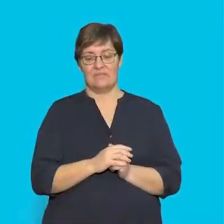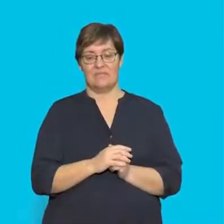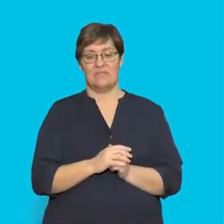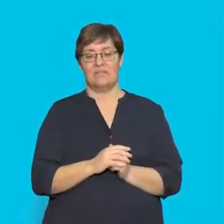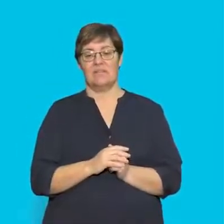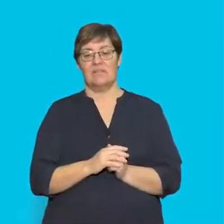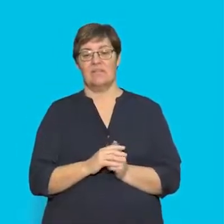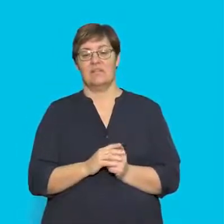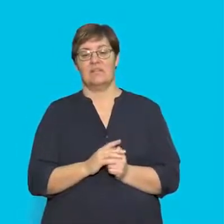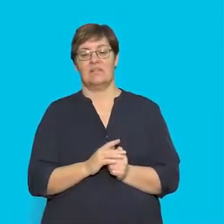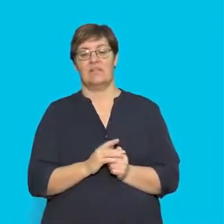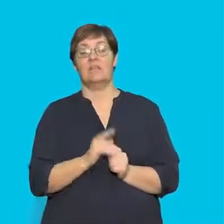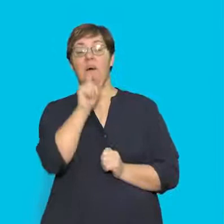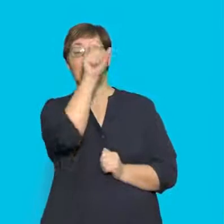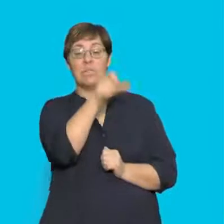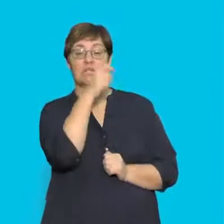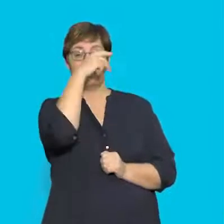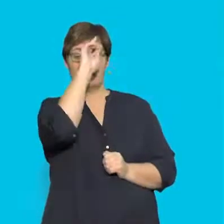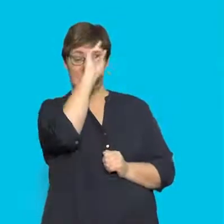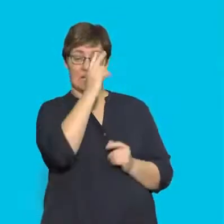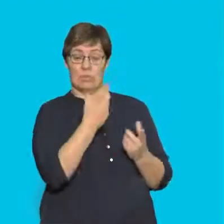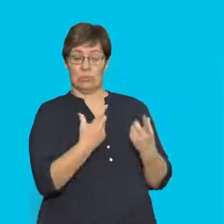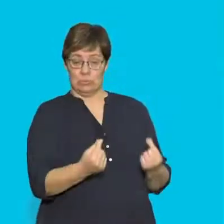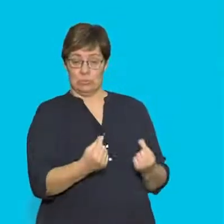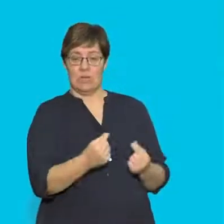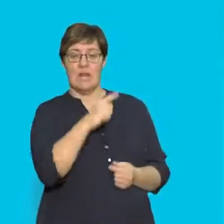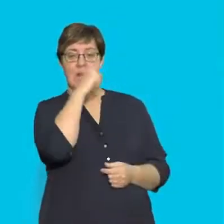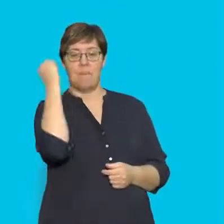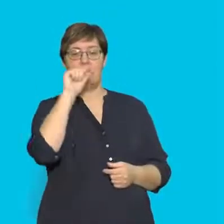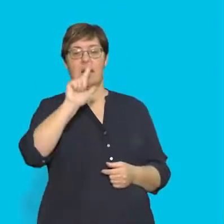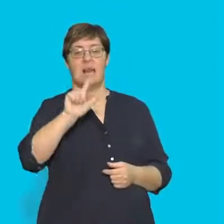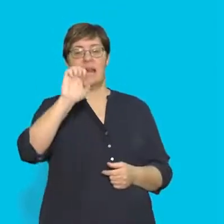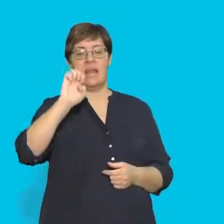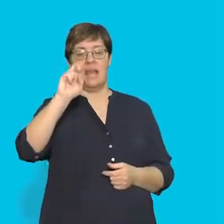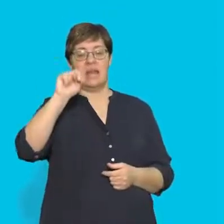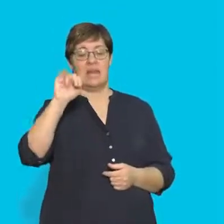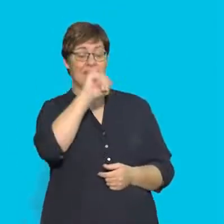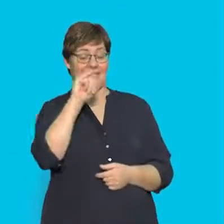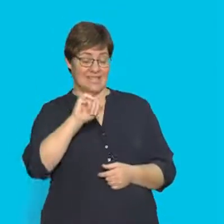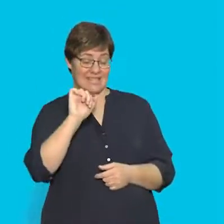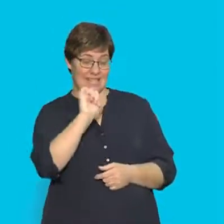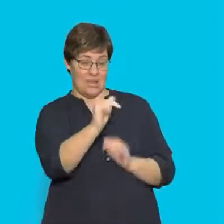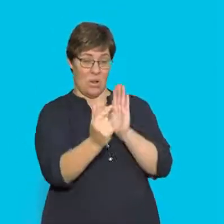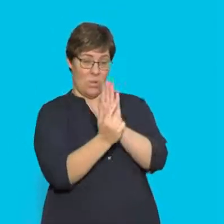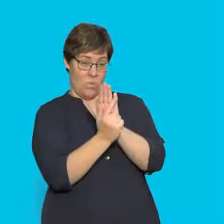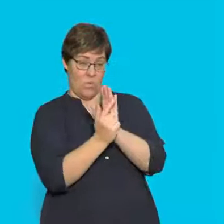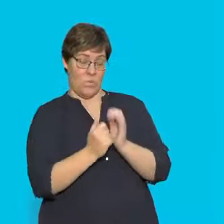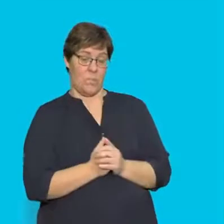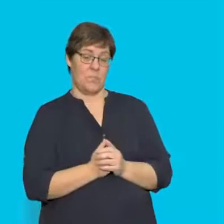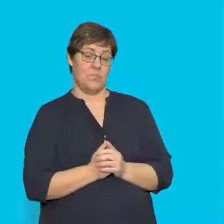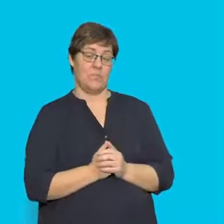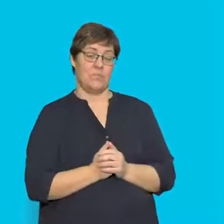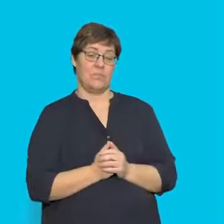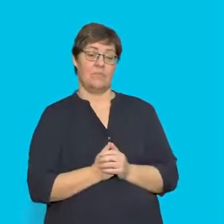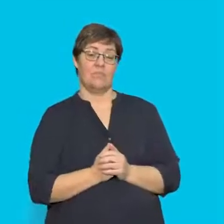that did the interpretation for us was a man called Lenz. And so we talk about Lenz's law. And